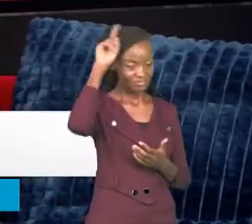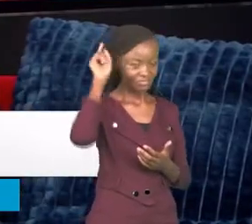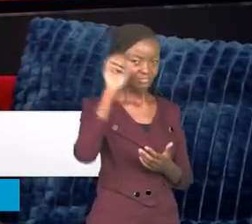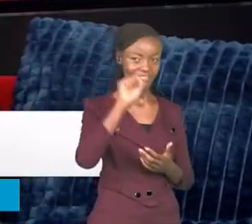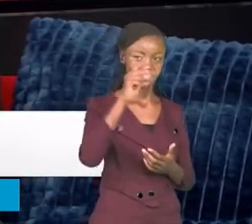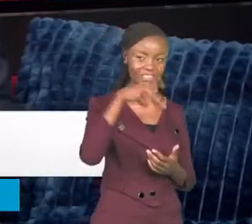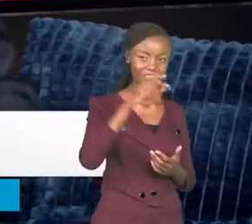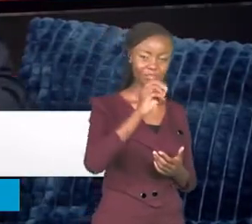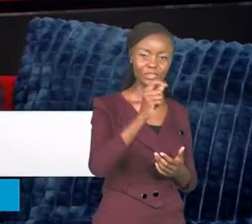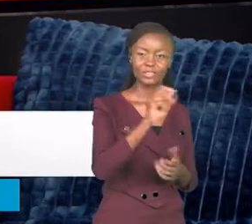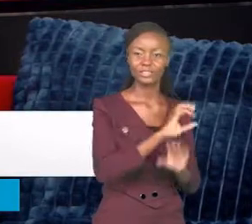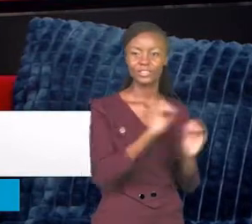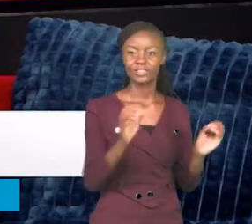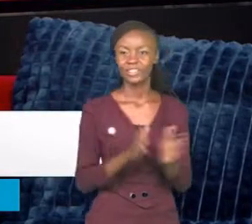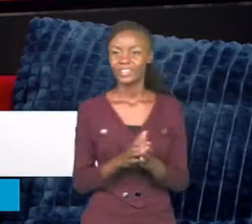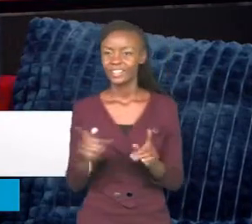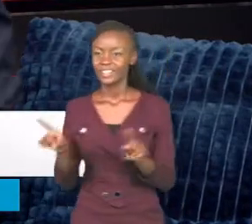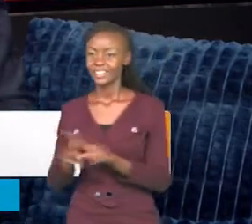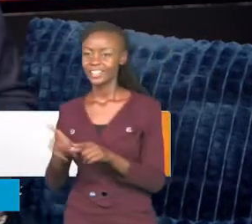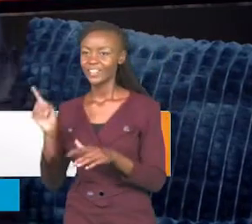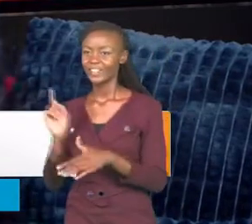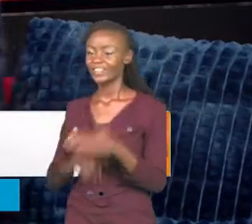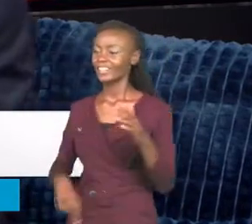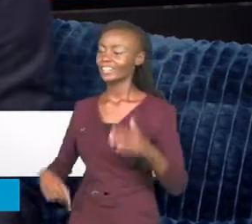Yes, a high collision area. I'm trying to sugarcoat it.